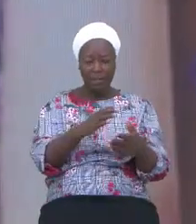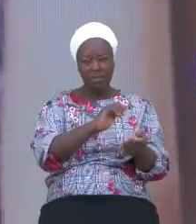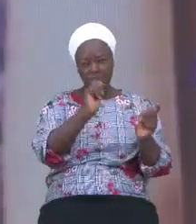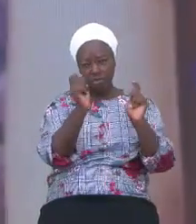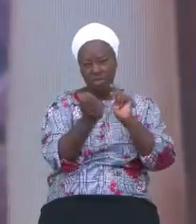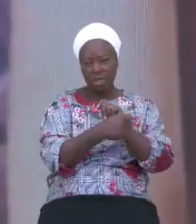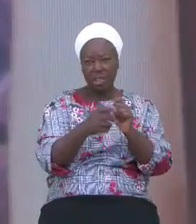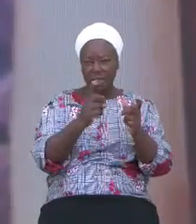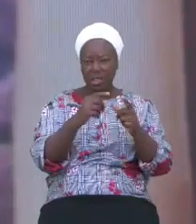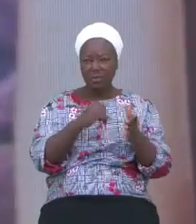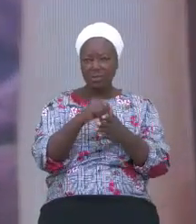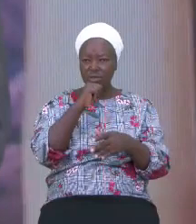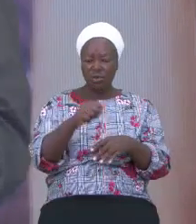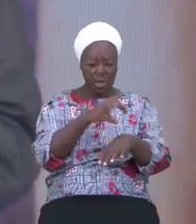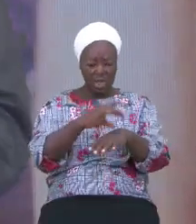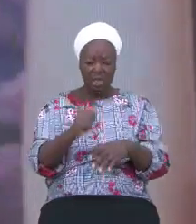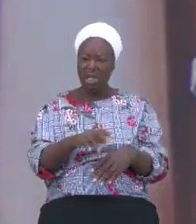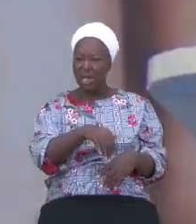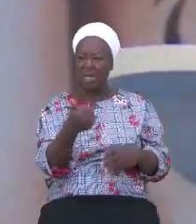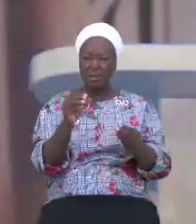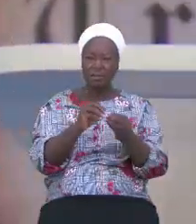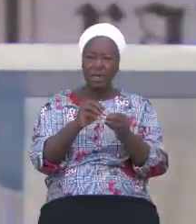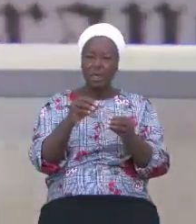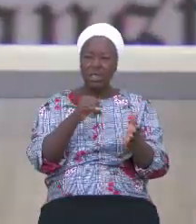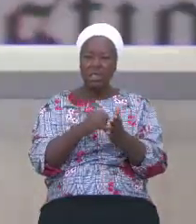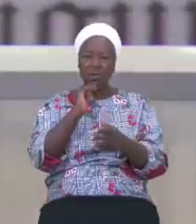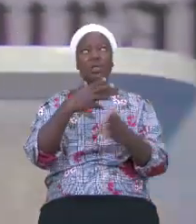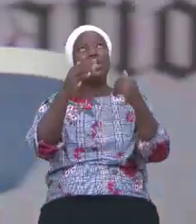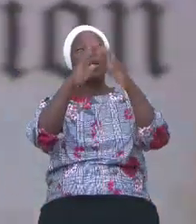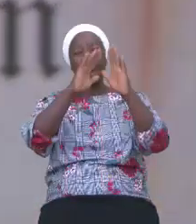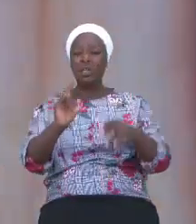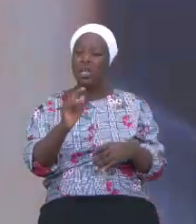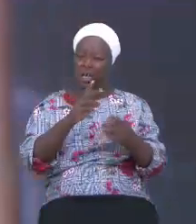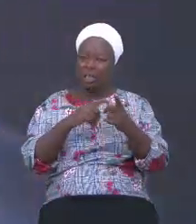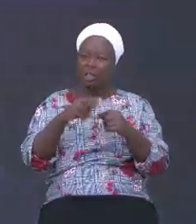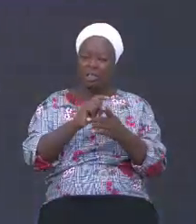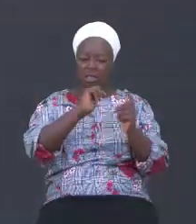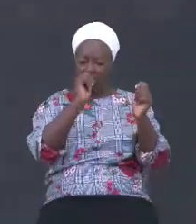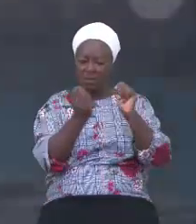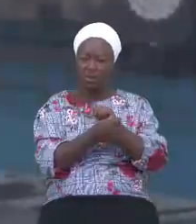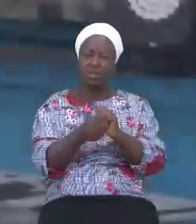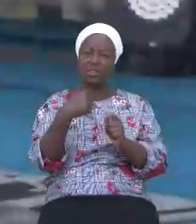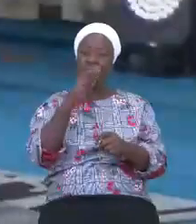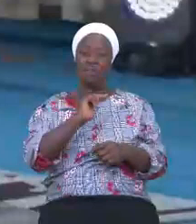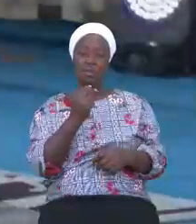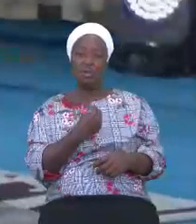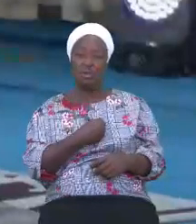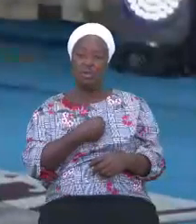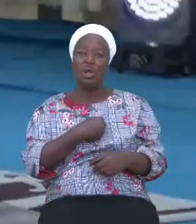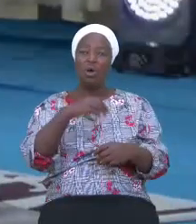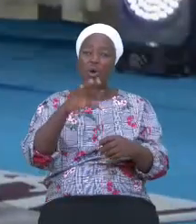It was not earthly anymore. It was heavenly. The transfiguration tells us of